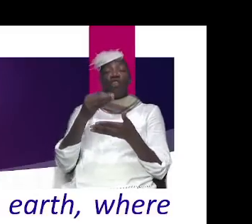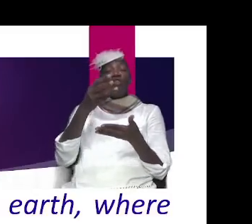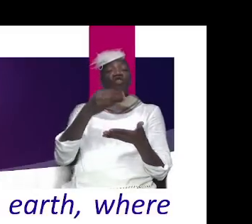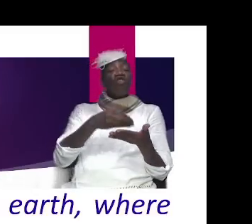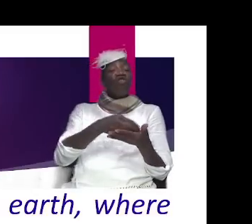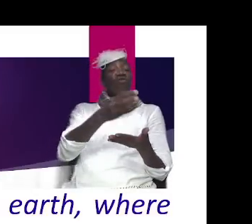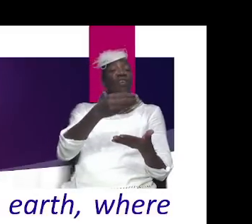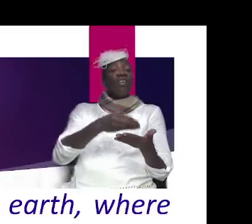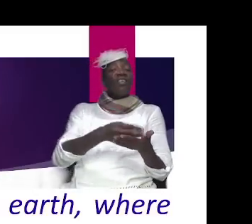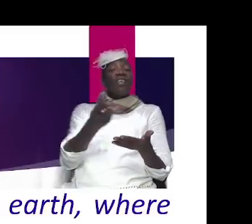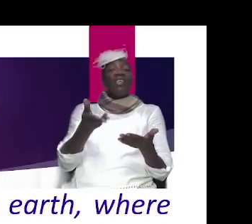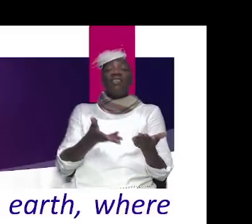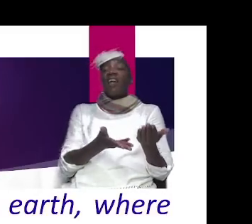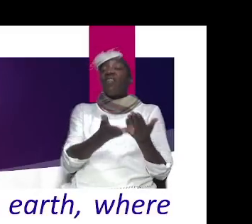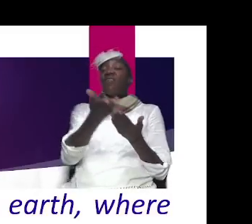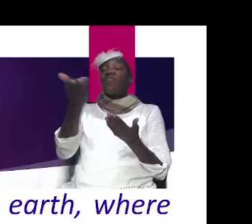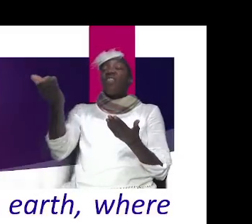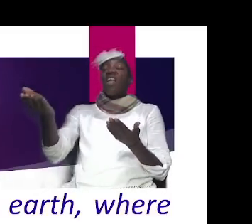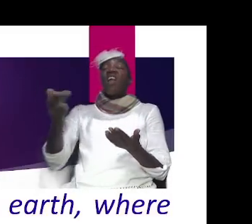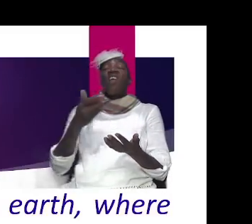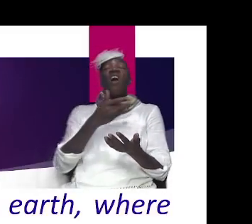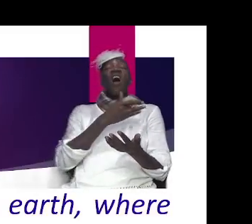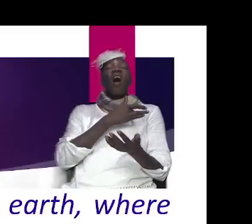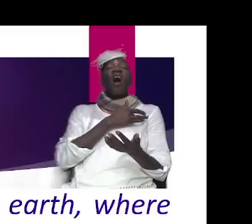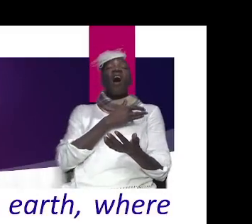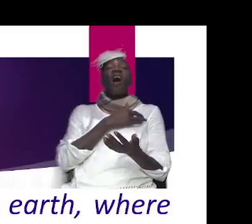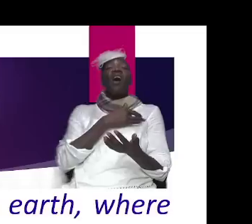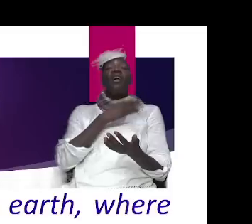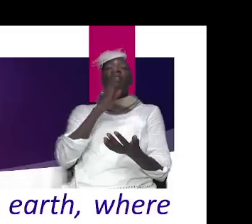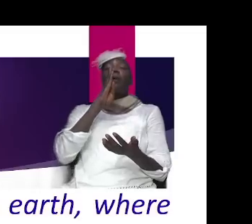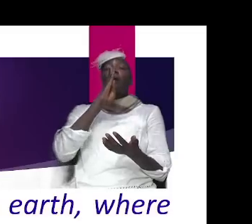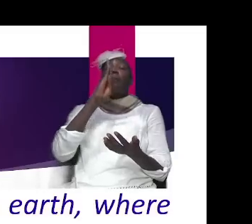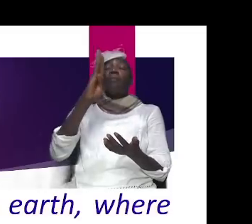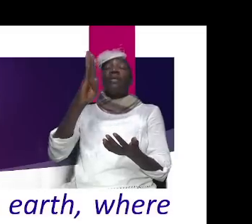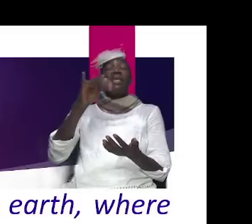your heart be also.